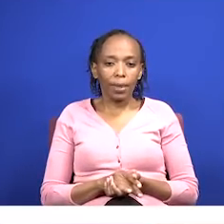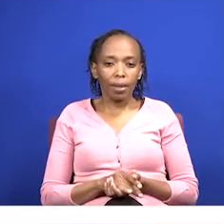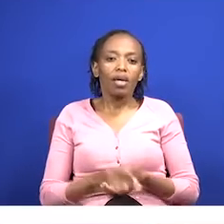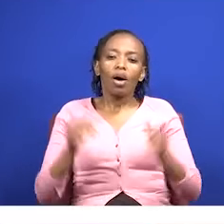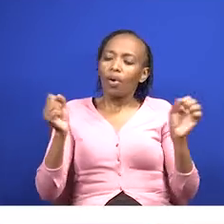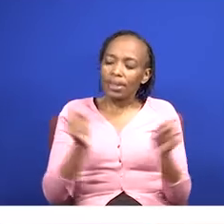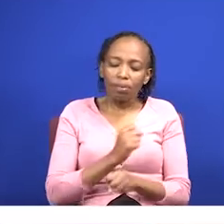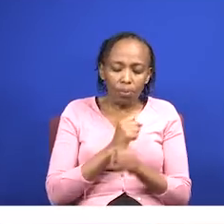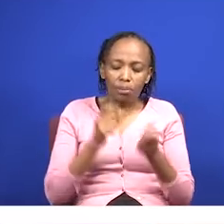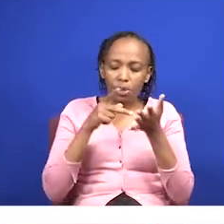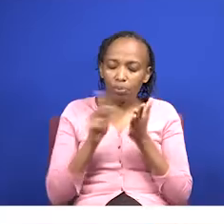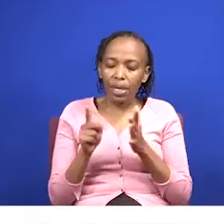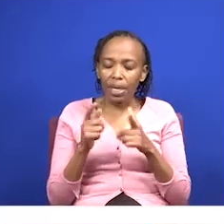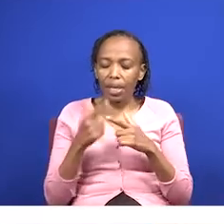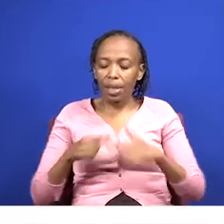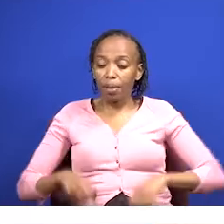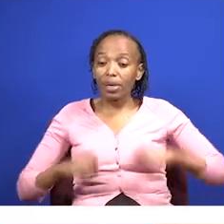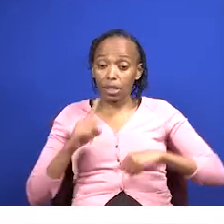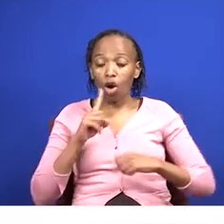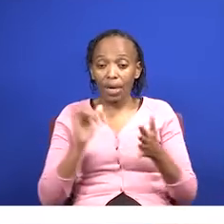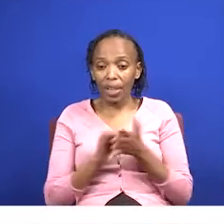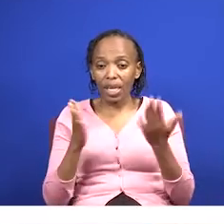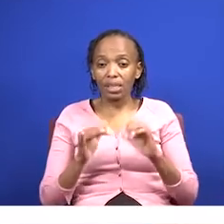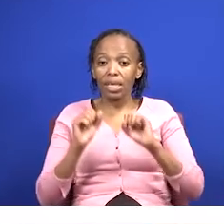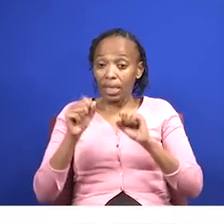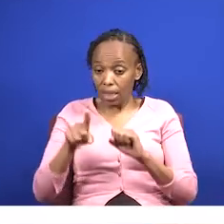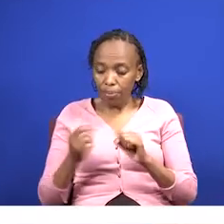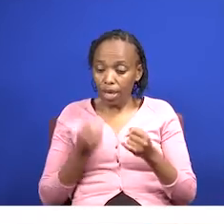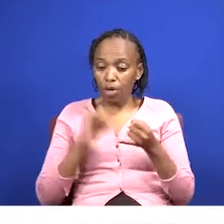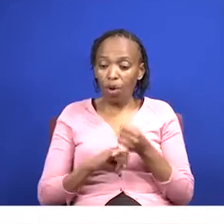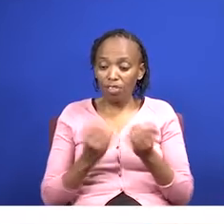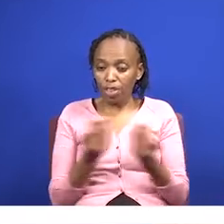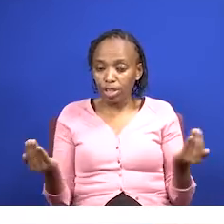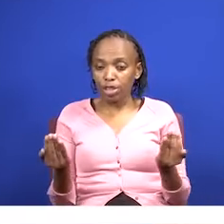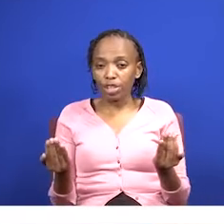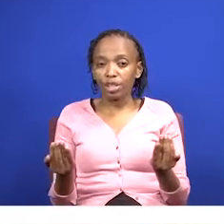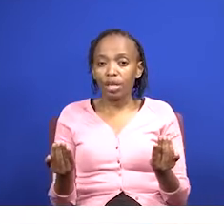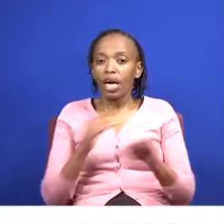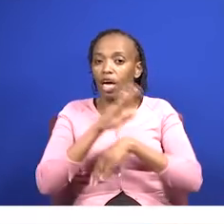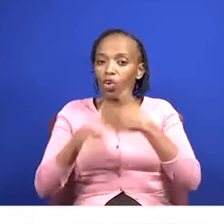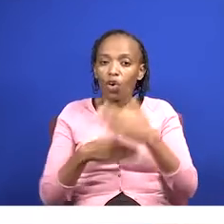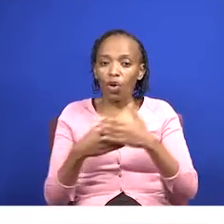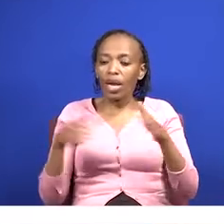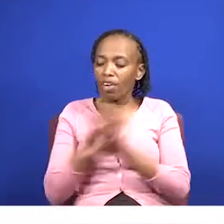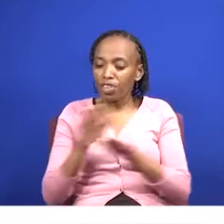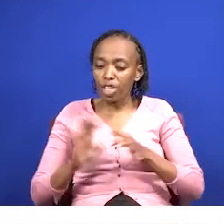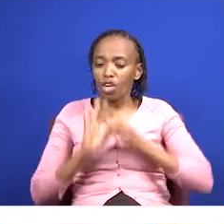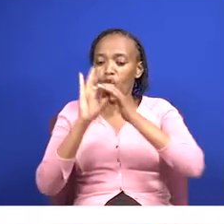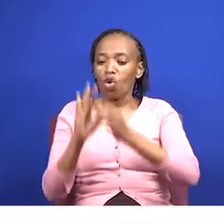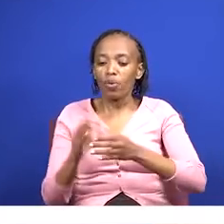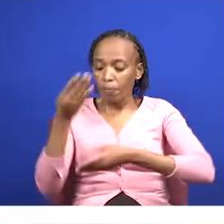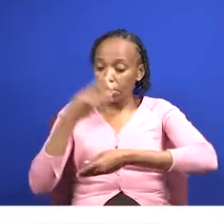Since he was not able to pay, the master ordered that he and his wife and his children and all that he